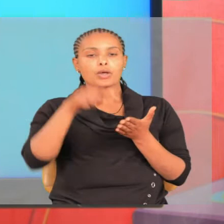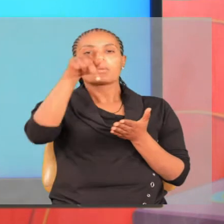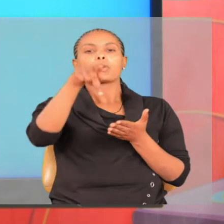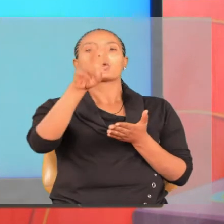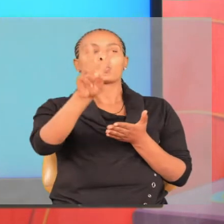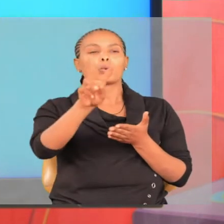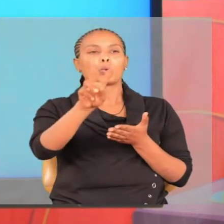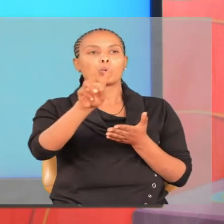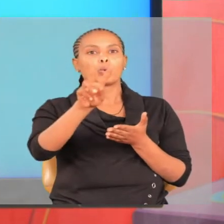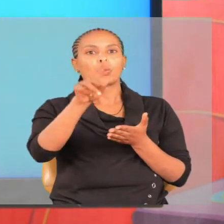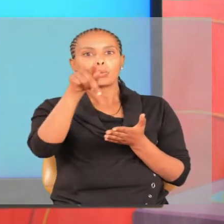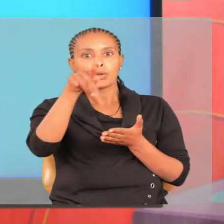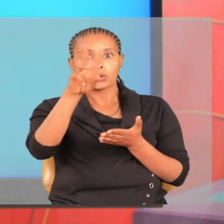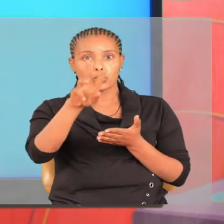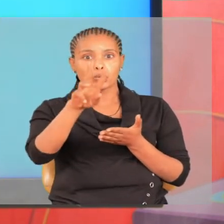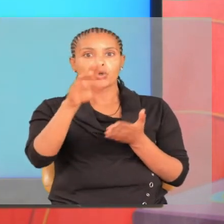P2